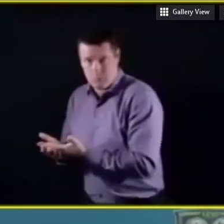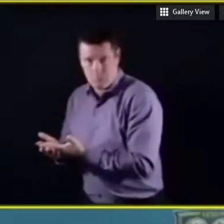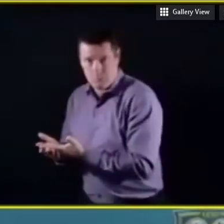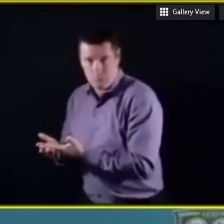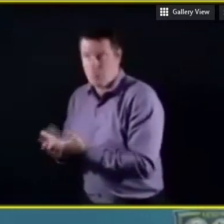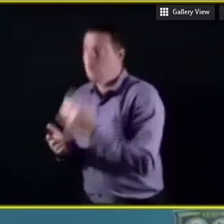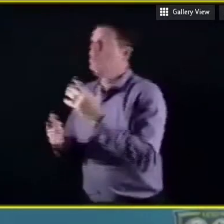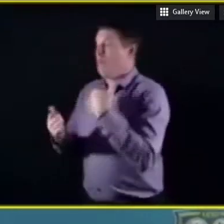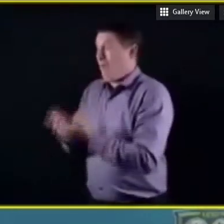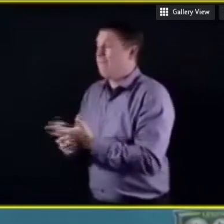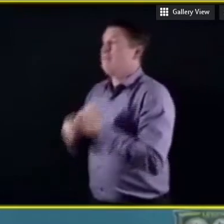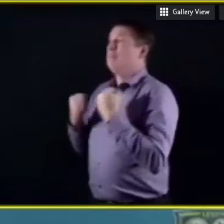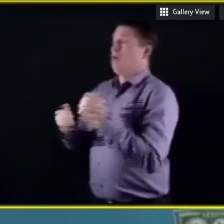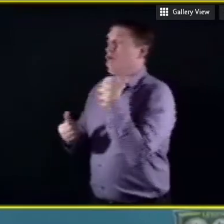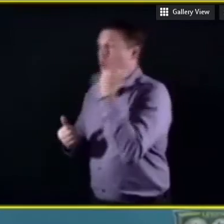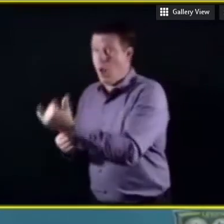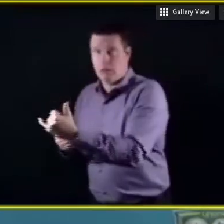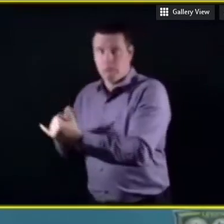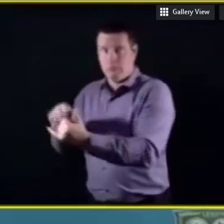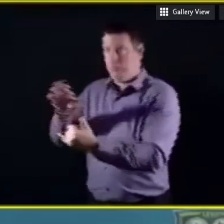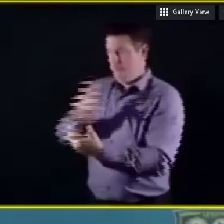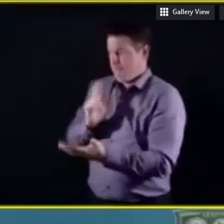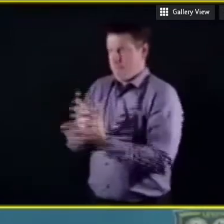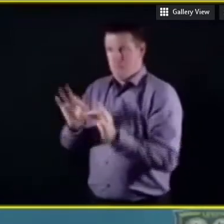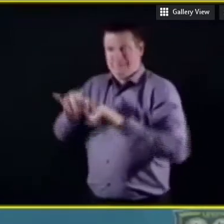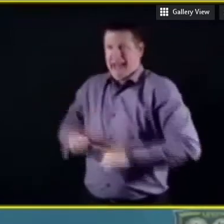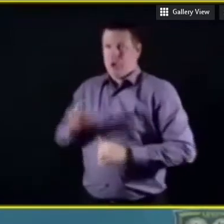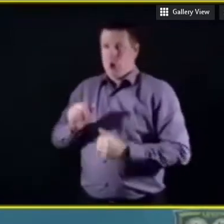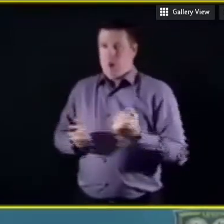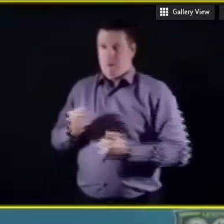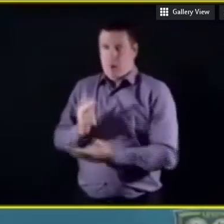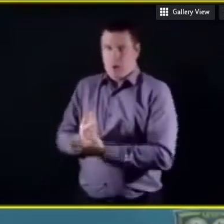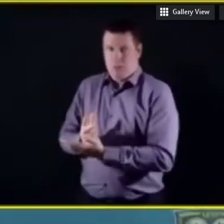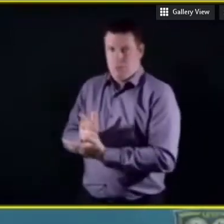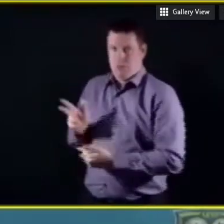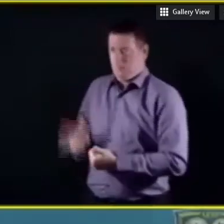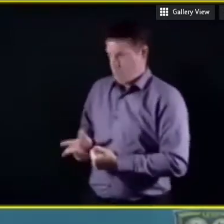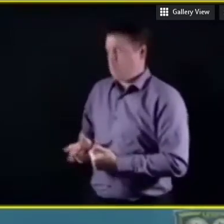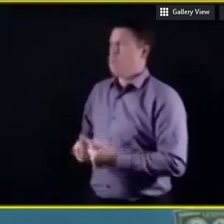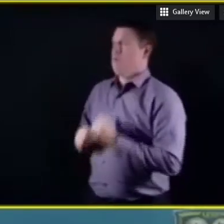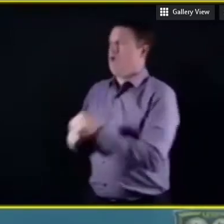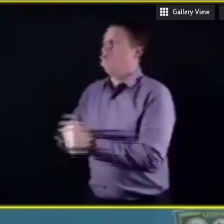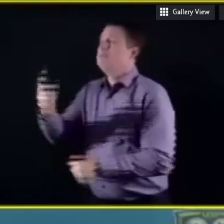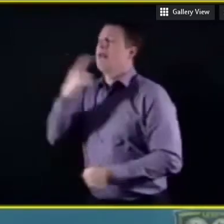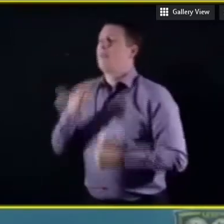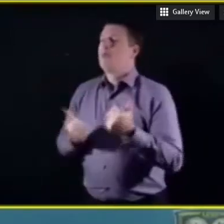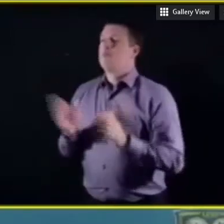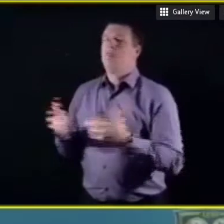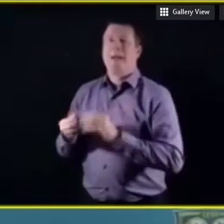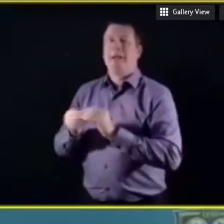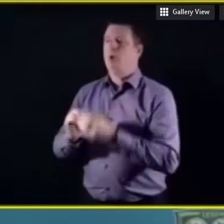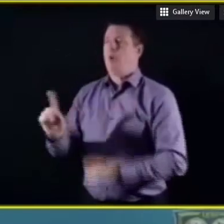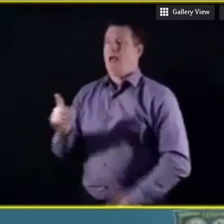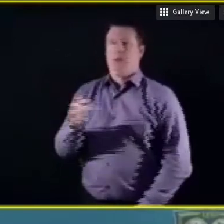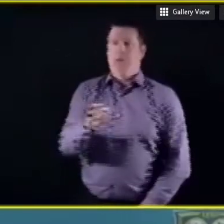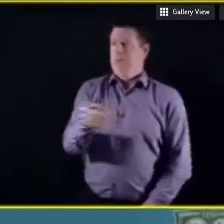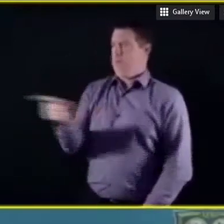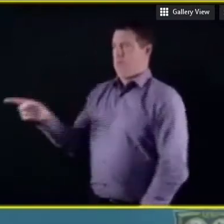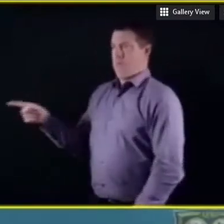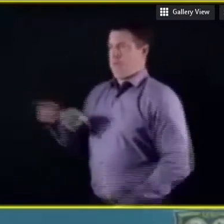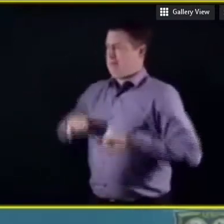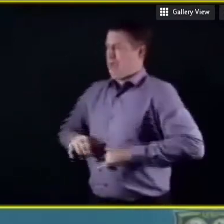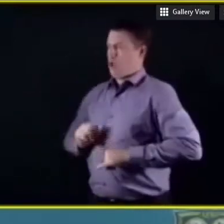just coming in at the same point. A lot of things are timed, like if we think you need to take the elevator, for example, we